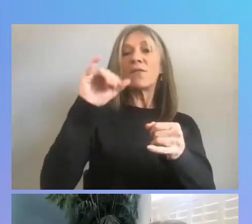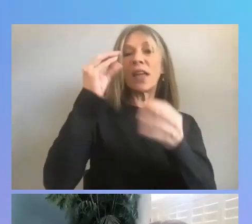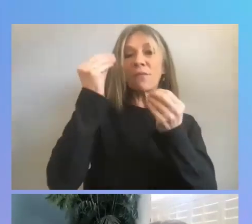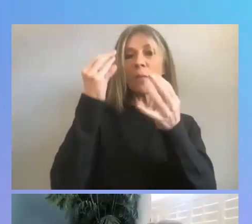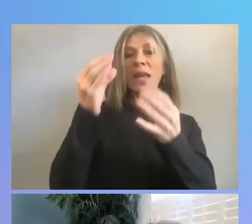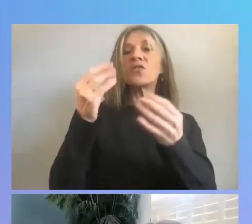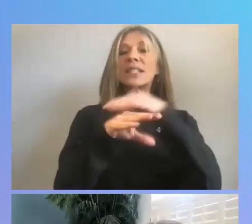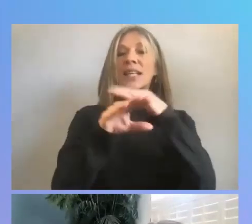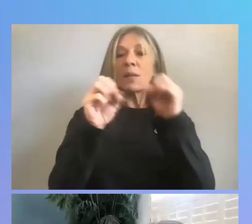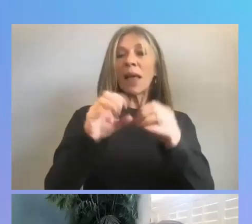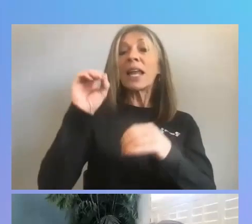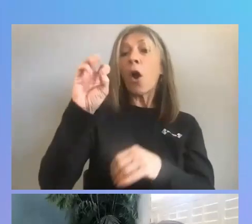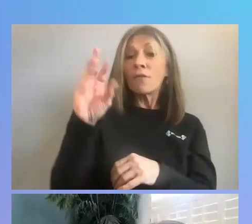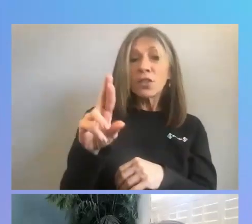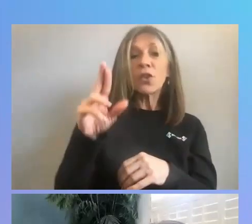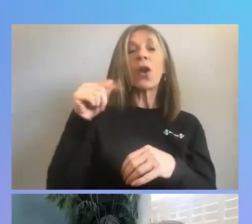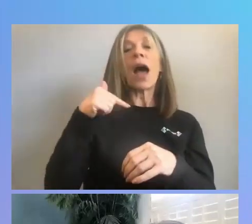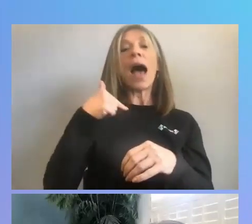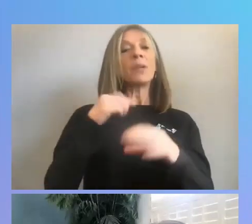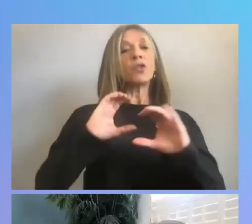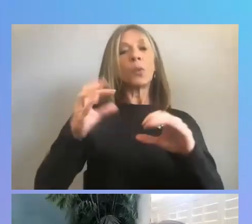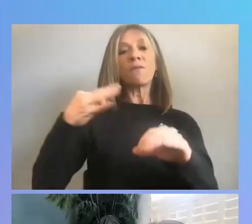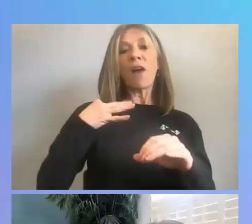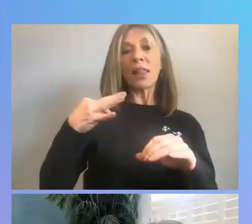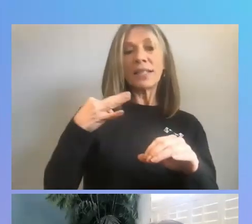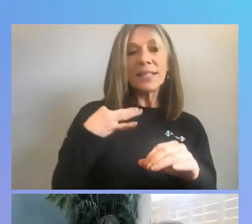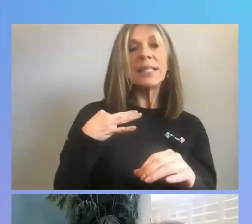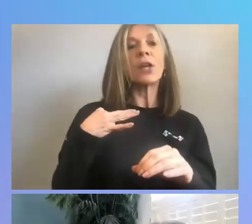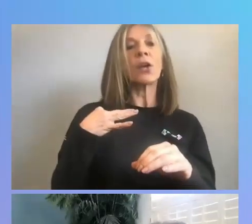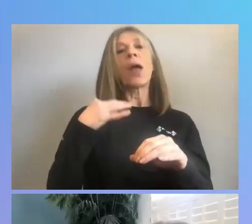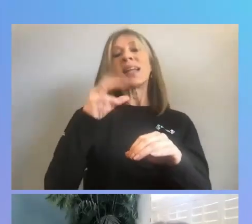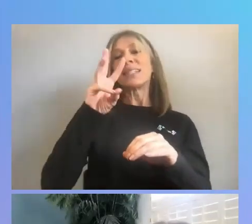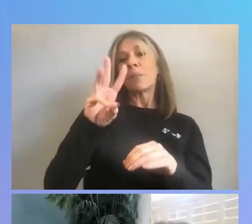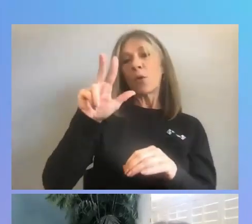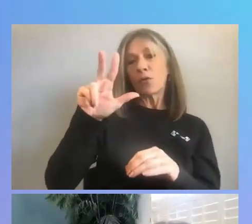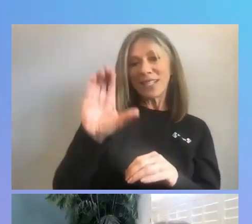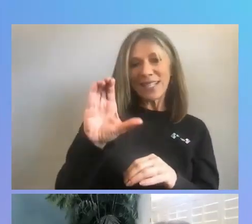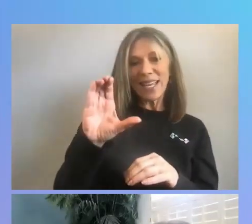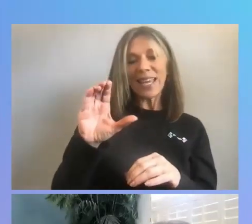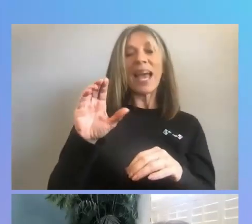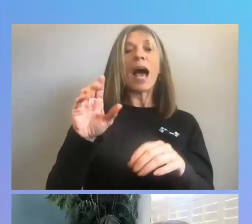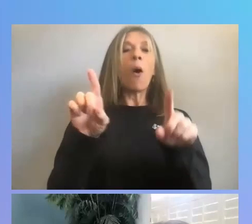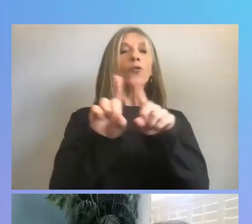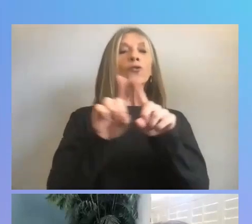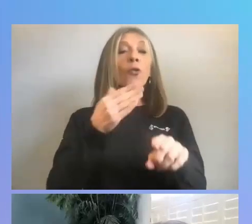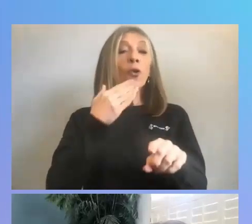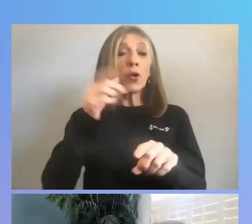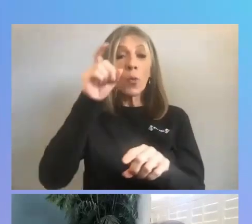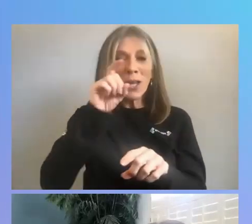at DeQ, and I've been doing some volunteer work at the W3C. I also refer to myself as the Good Witch